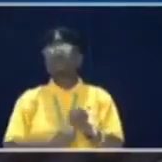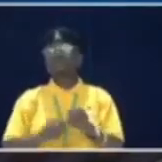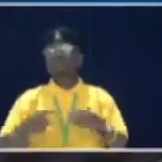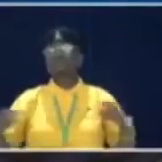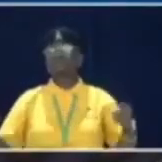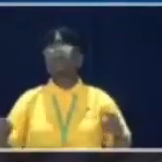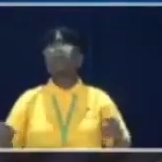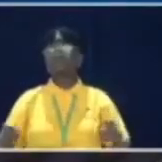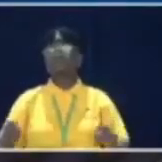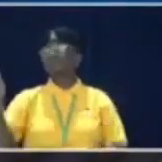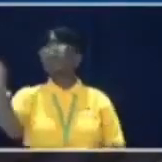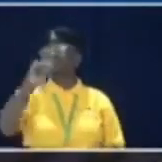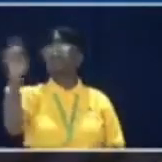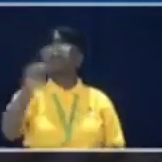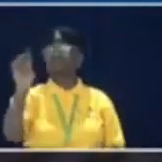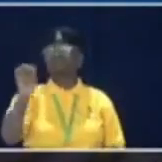whoever they may be,